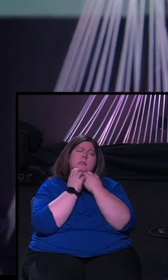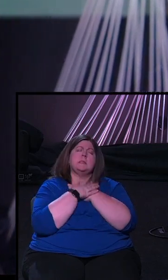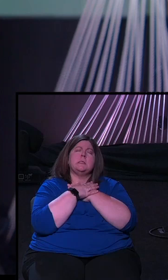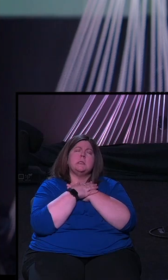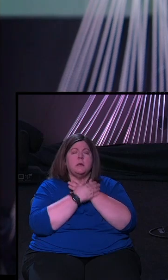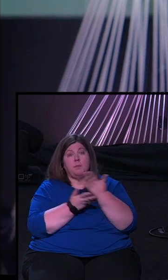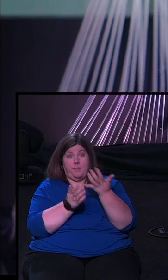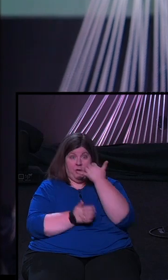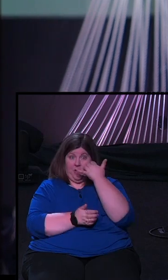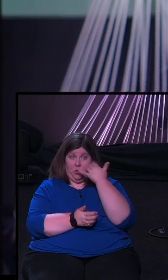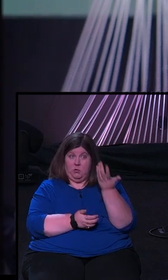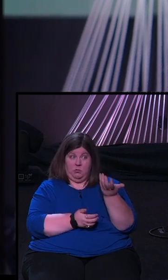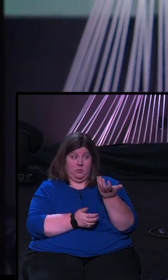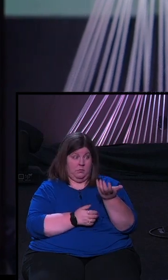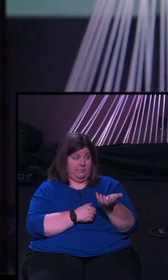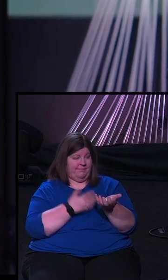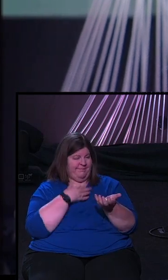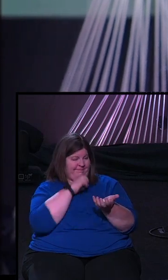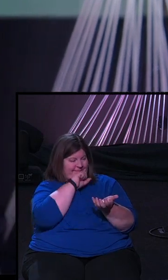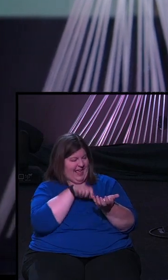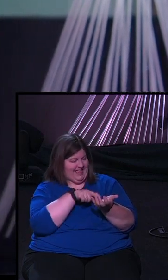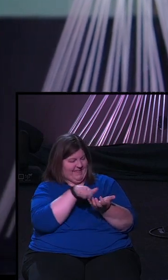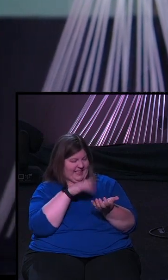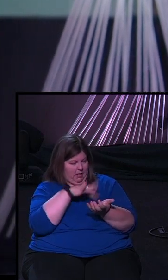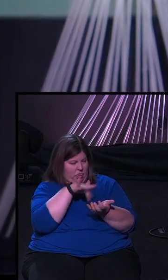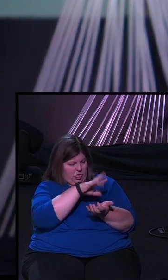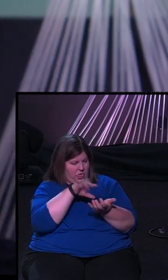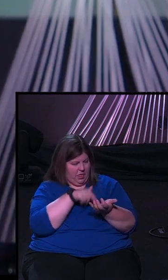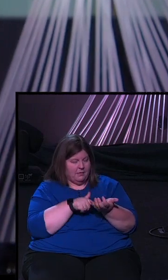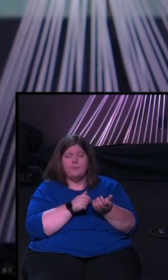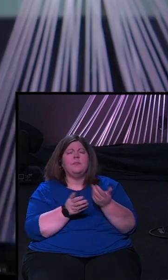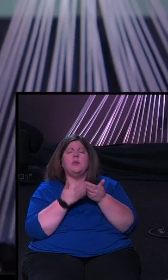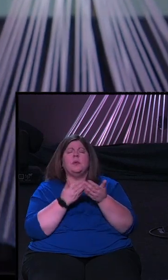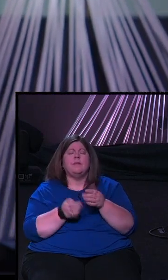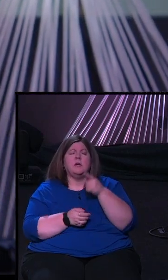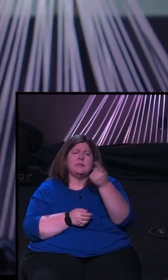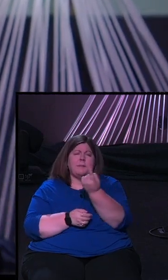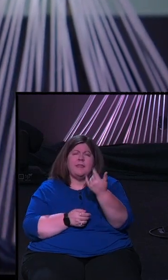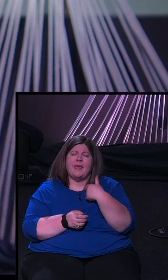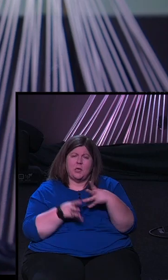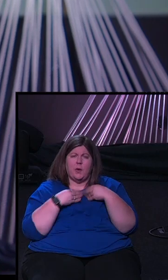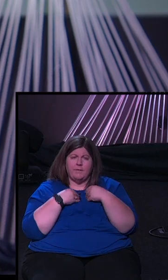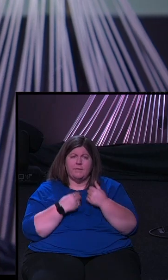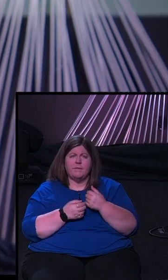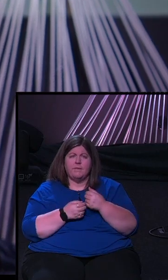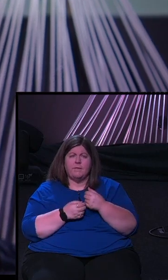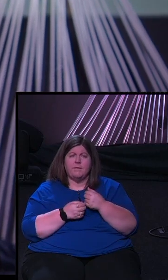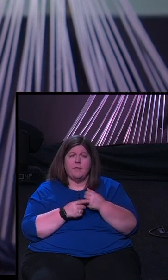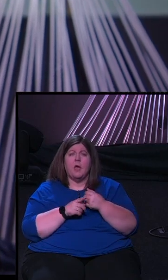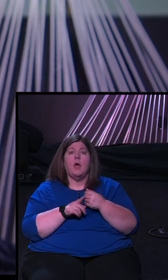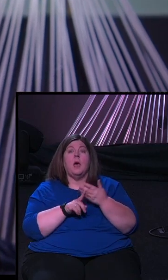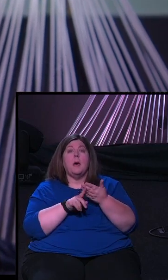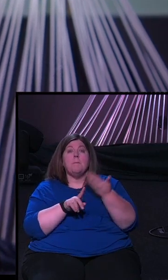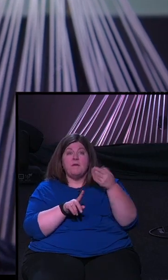for you it's your phone. You're just like, I just love my phone. I love what I can do with my phone. Pick something that you own. Now I want to ask you, who owned it before